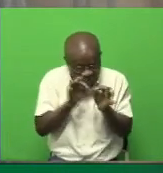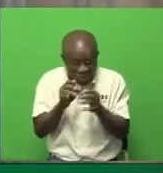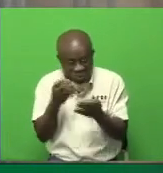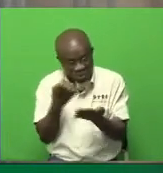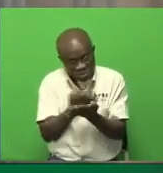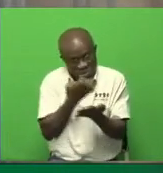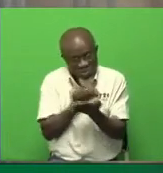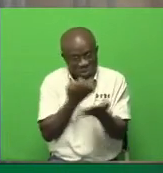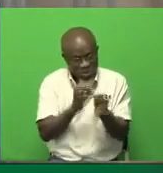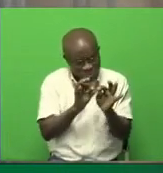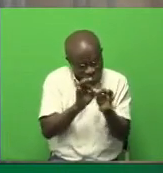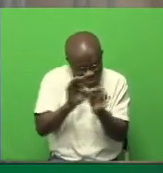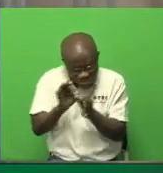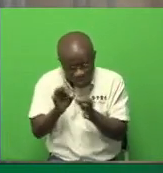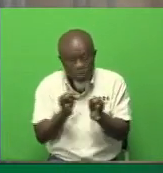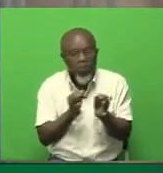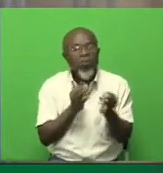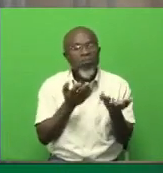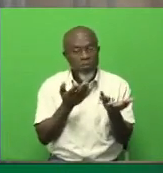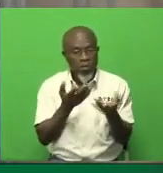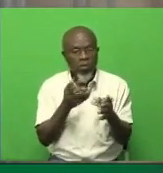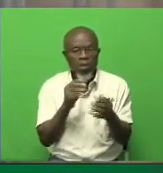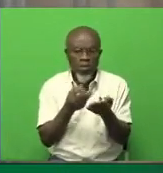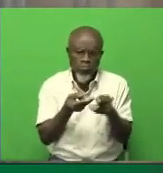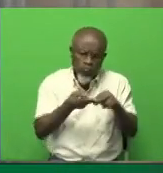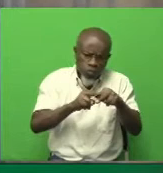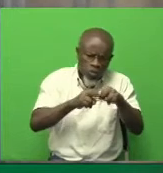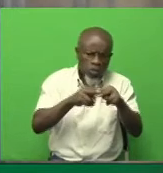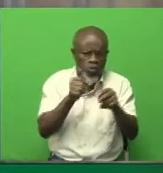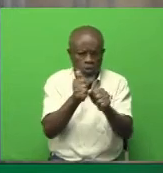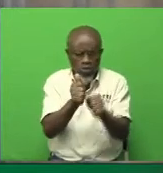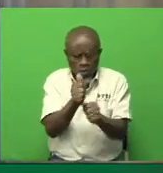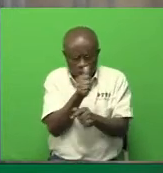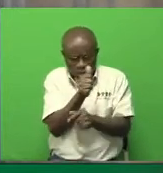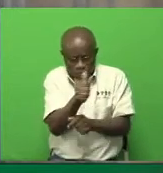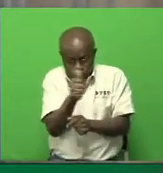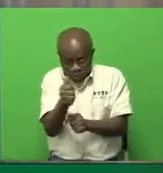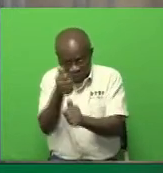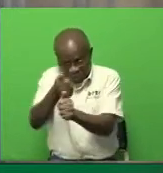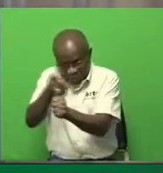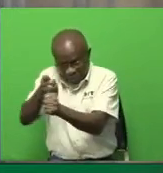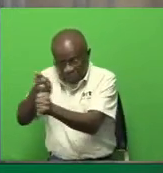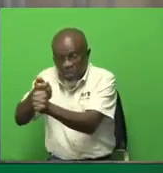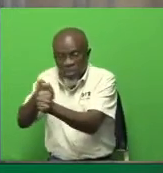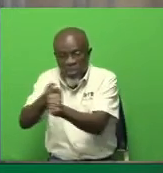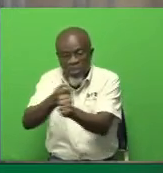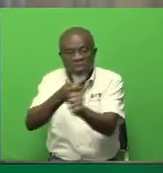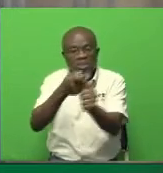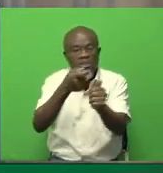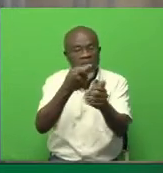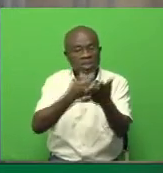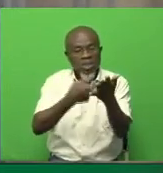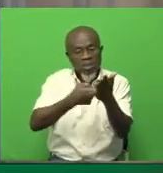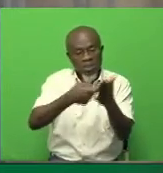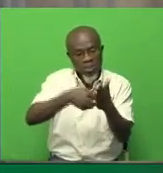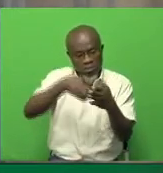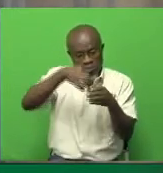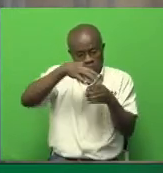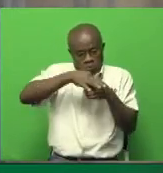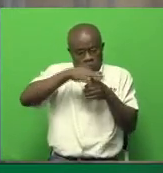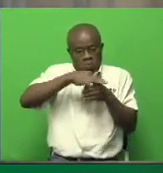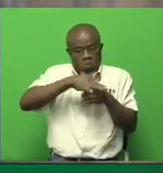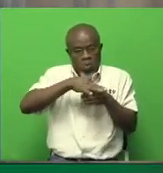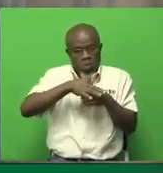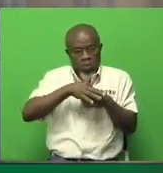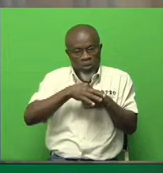first the proposed increase in personal income tax allowance amongst just four dollars and ten